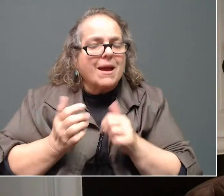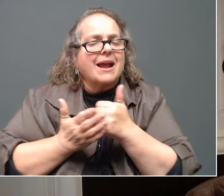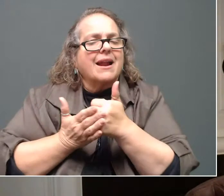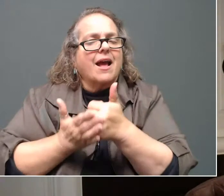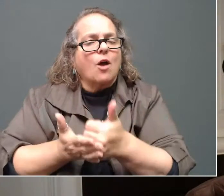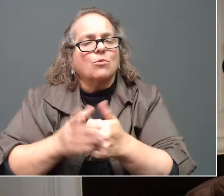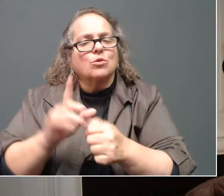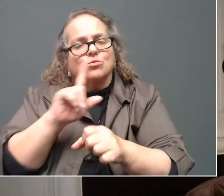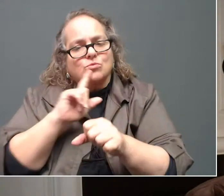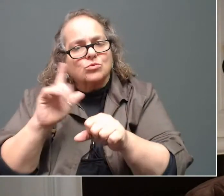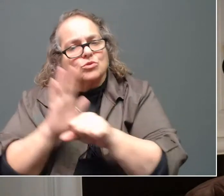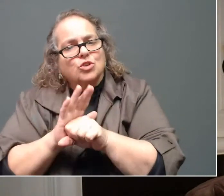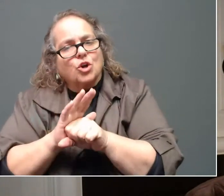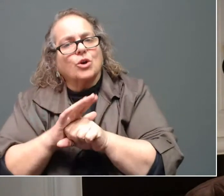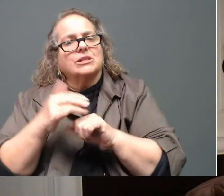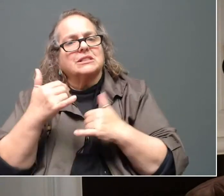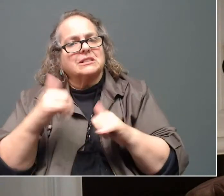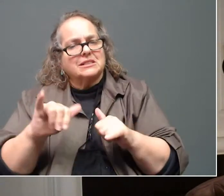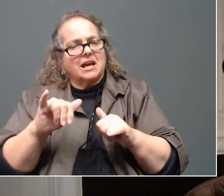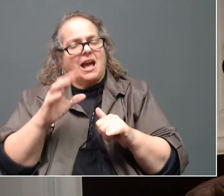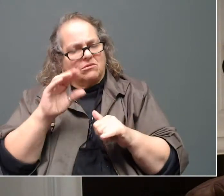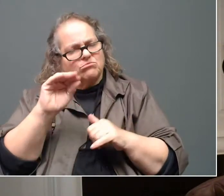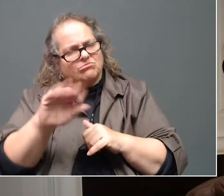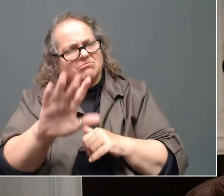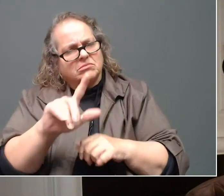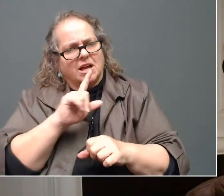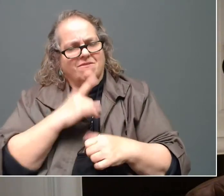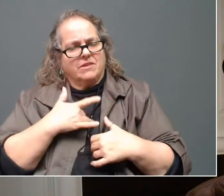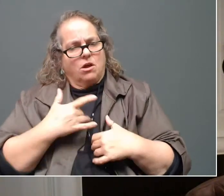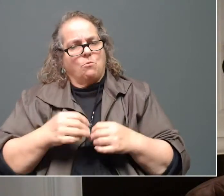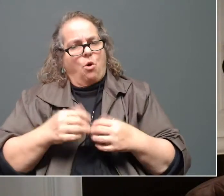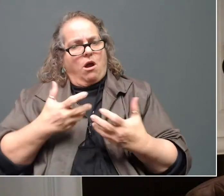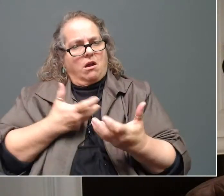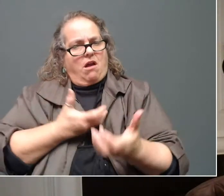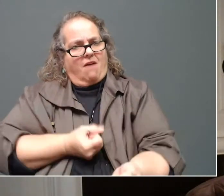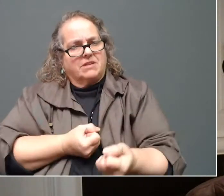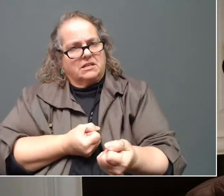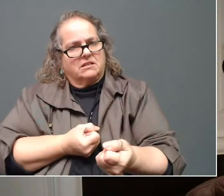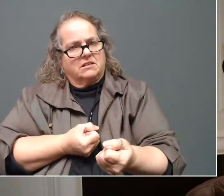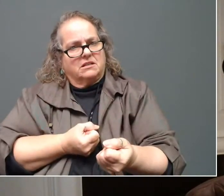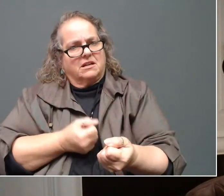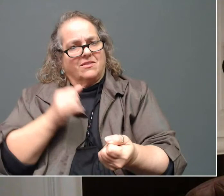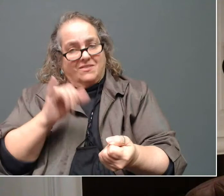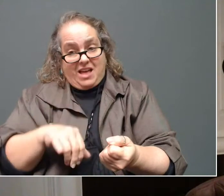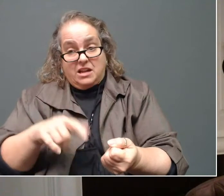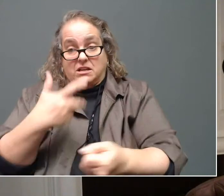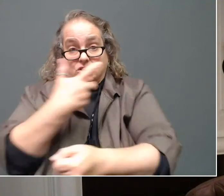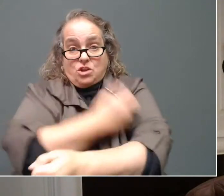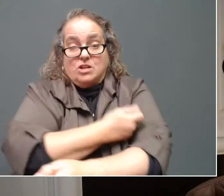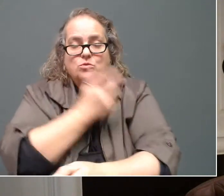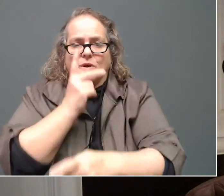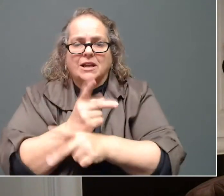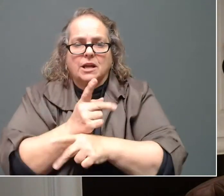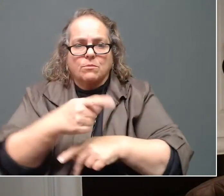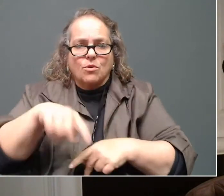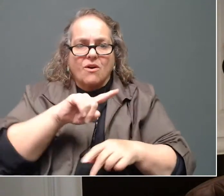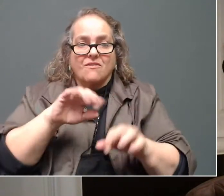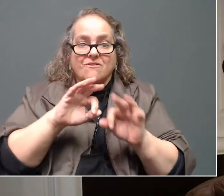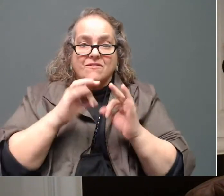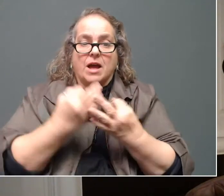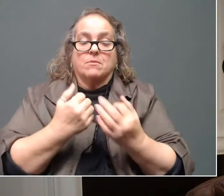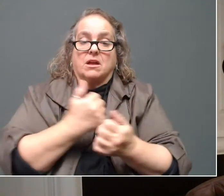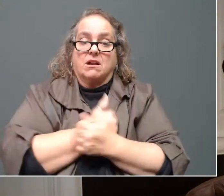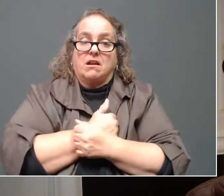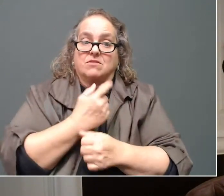them and instill confidence that these interventions are going to help keep themselves, their family, their loved ones safe, and to help ultimately the community